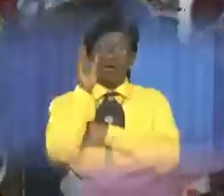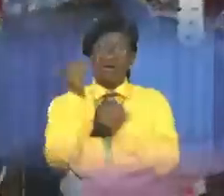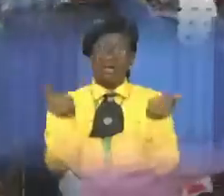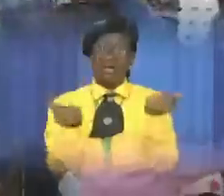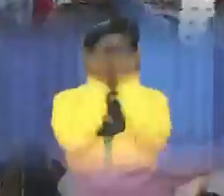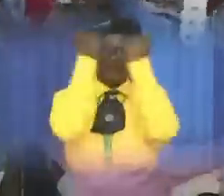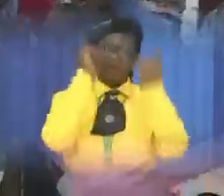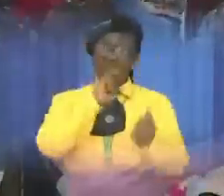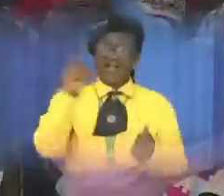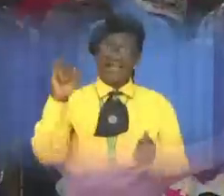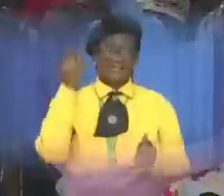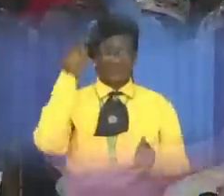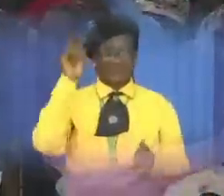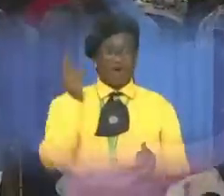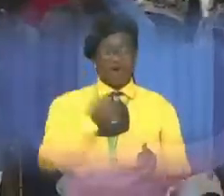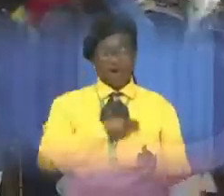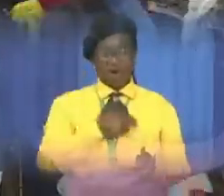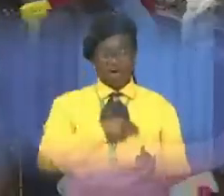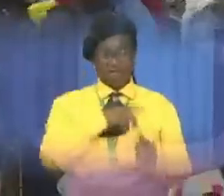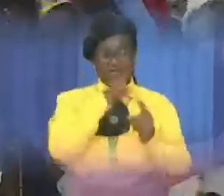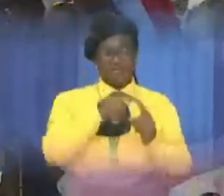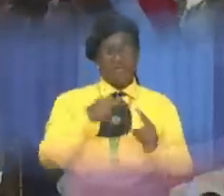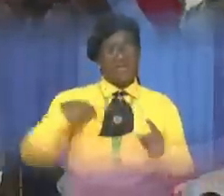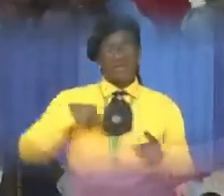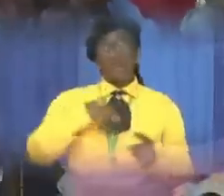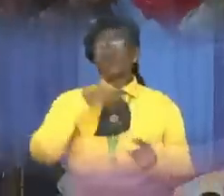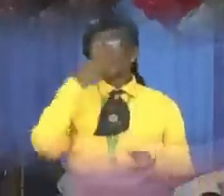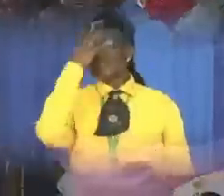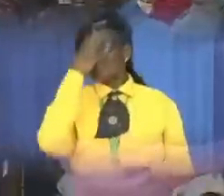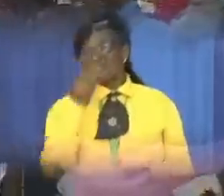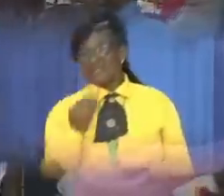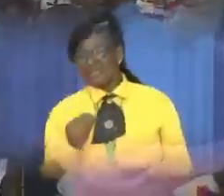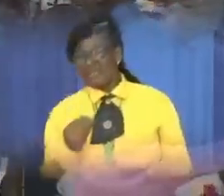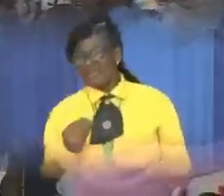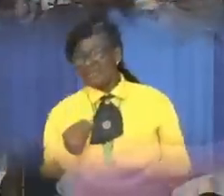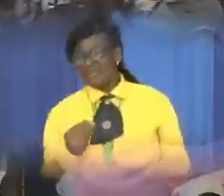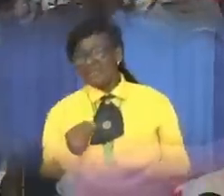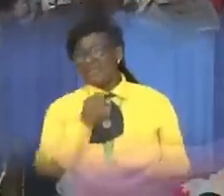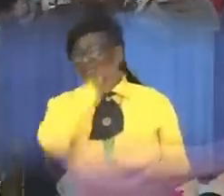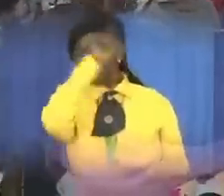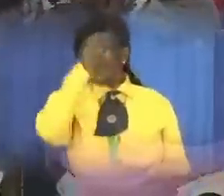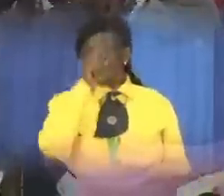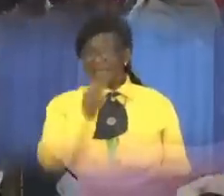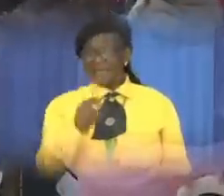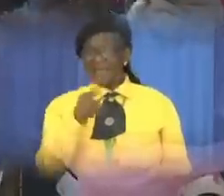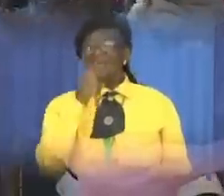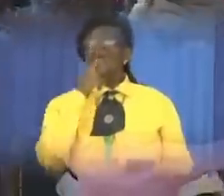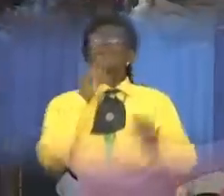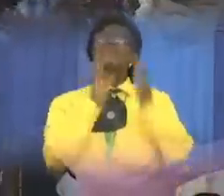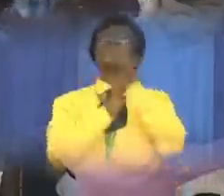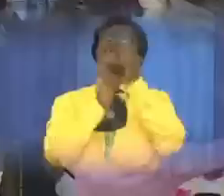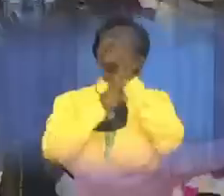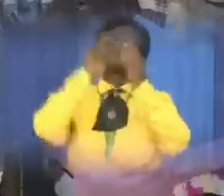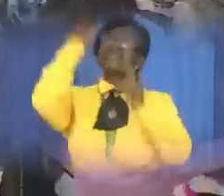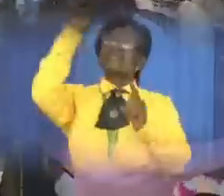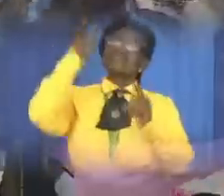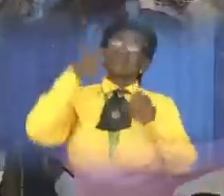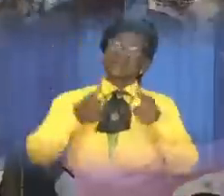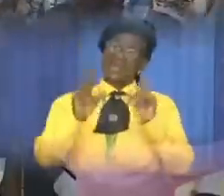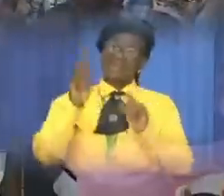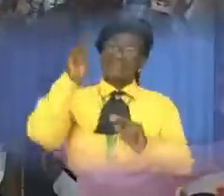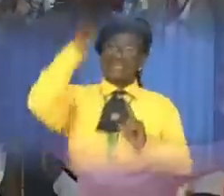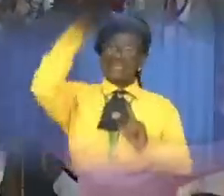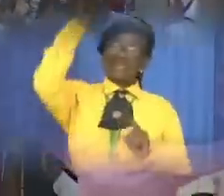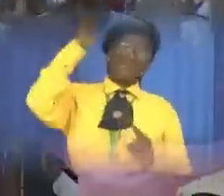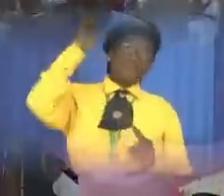Praise him. Let him hear your voice. Give him glory. Give